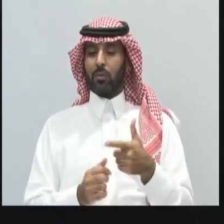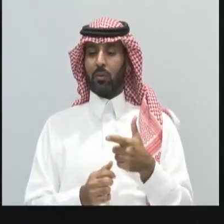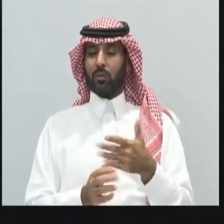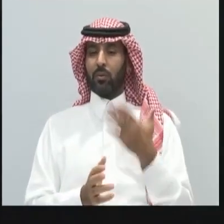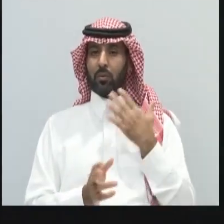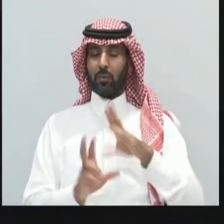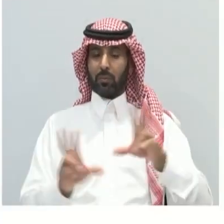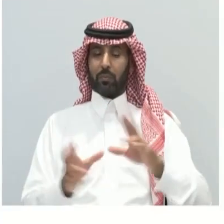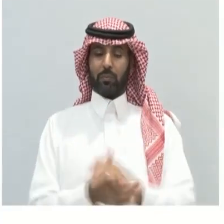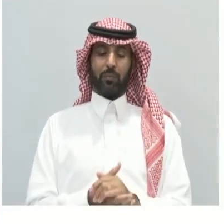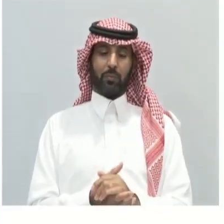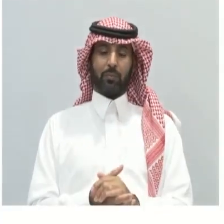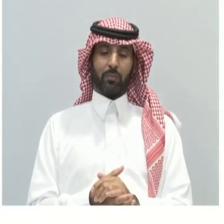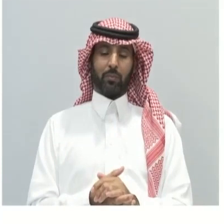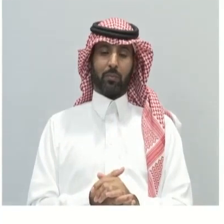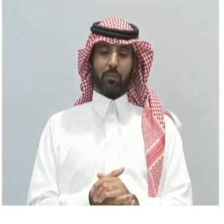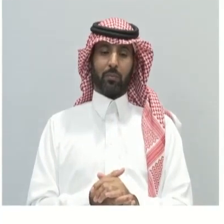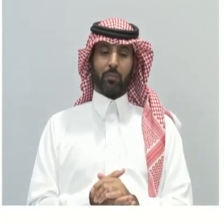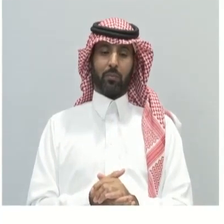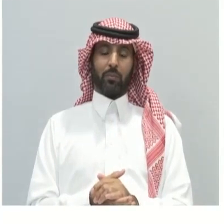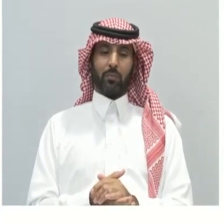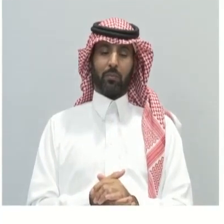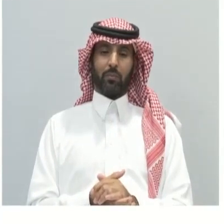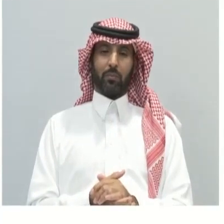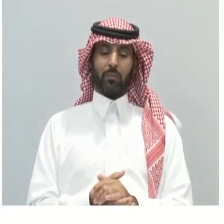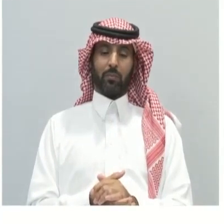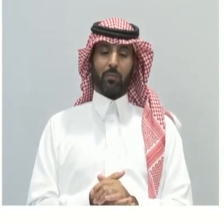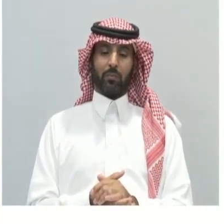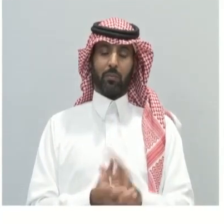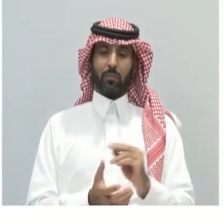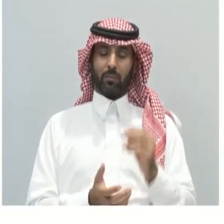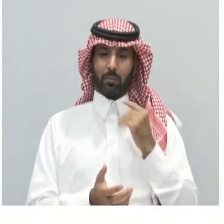expensive possessions, you are a symbol, it was a